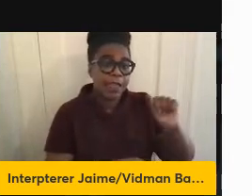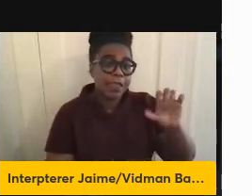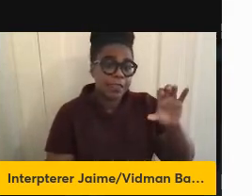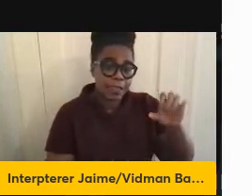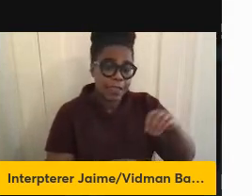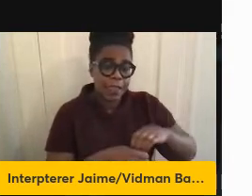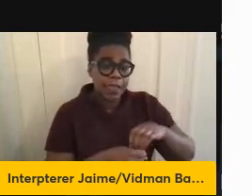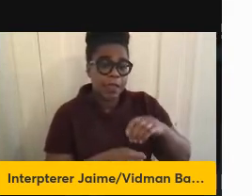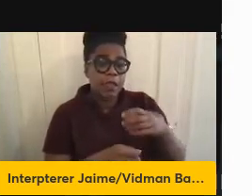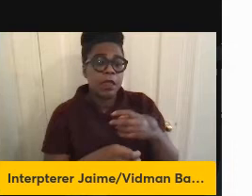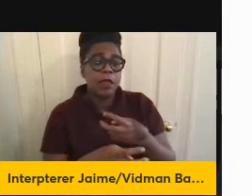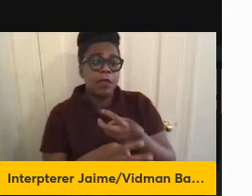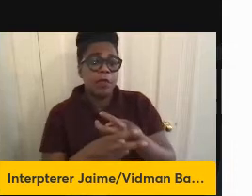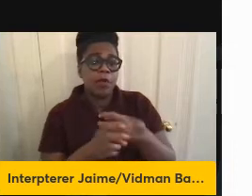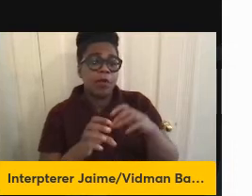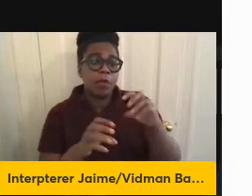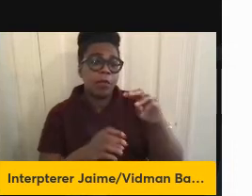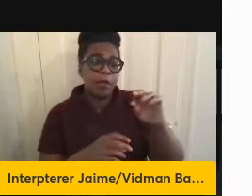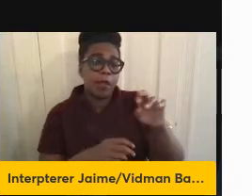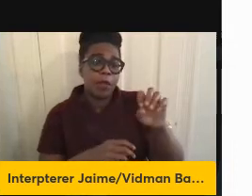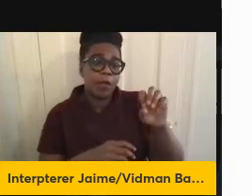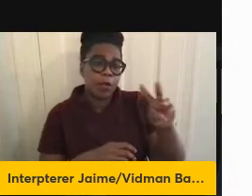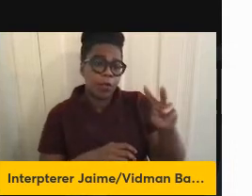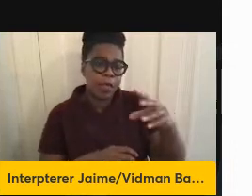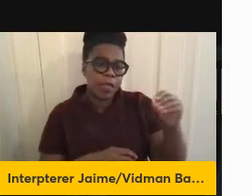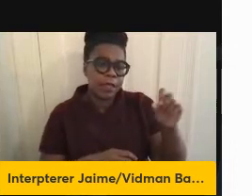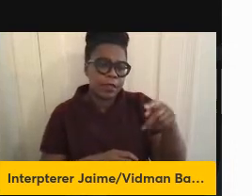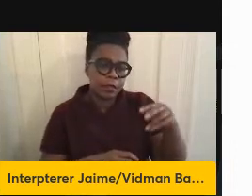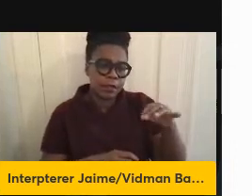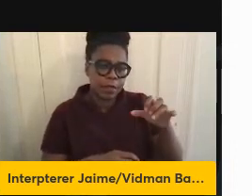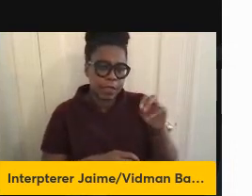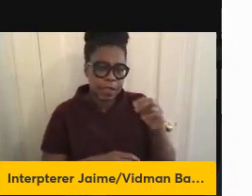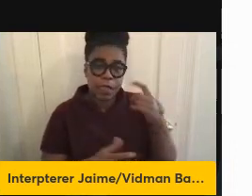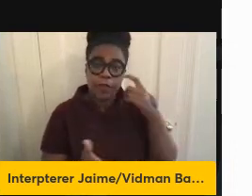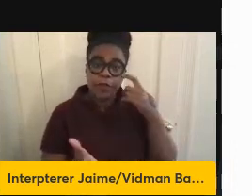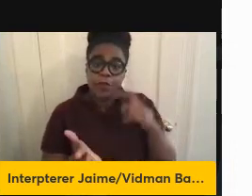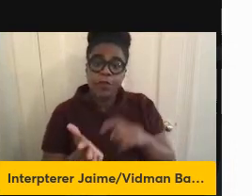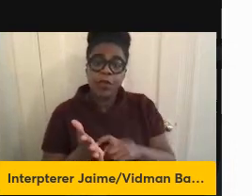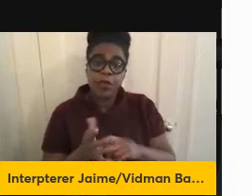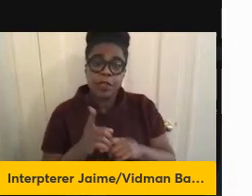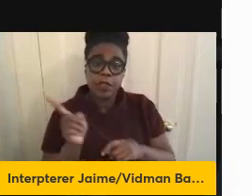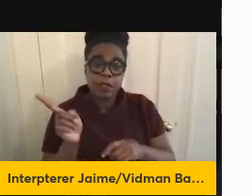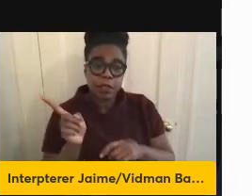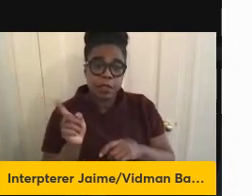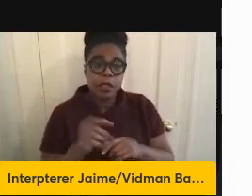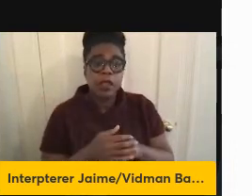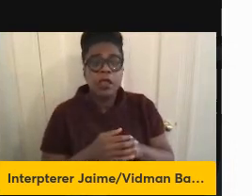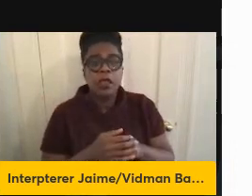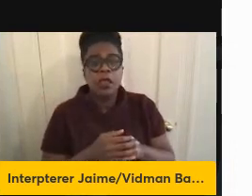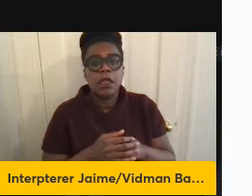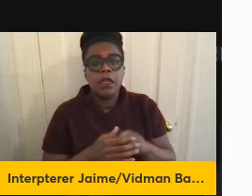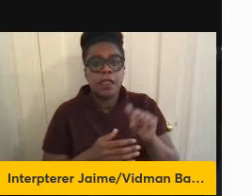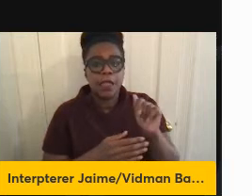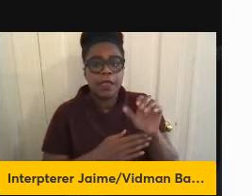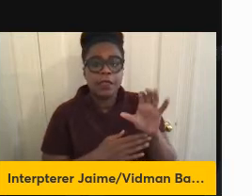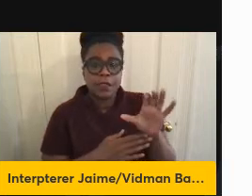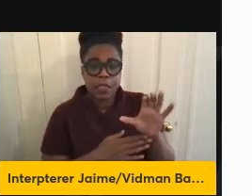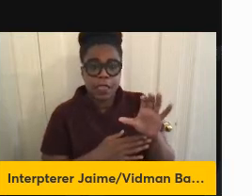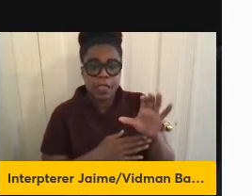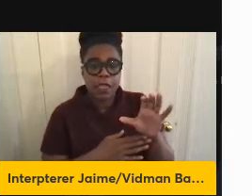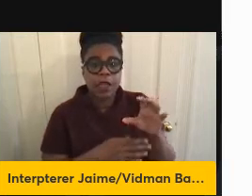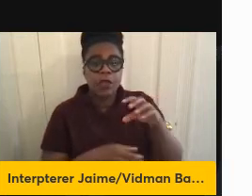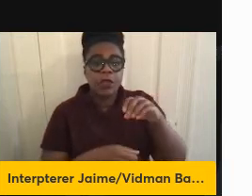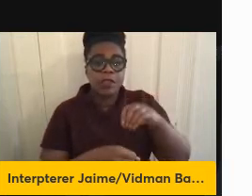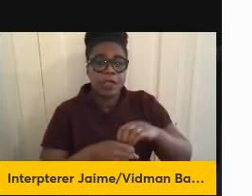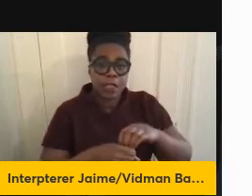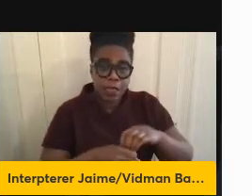spleen. And what you can see here is that the YFP ASC engraftment into the bone marrow of our